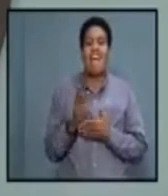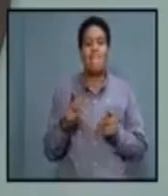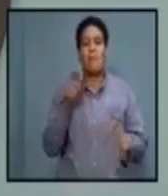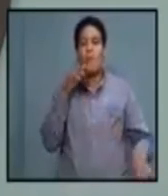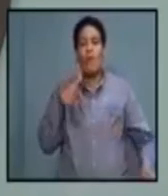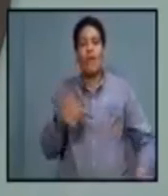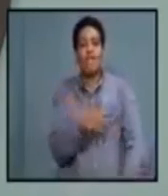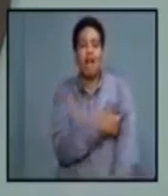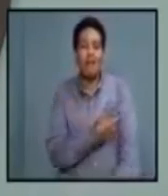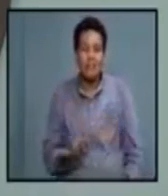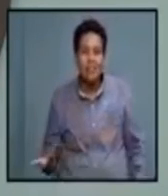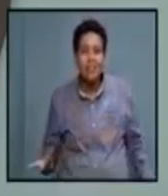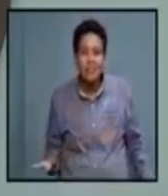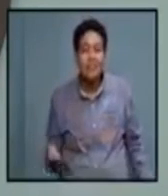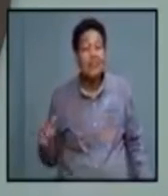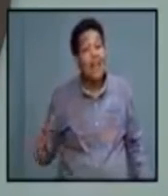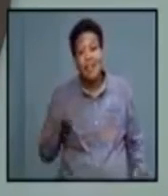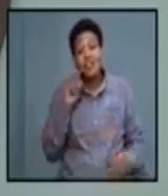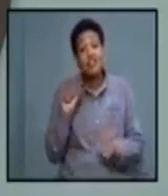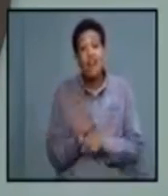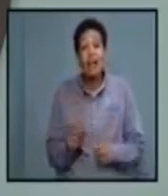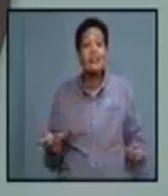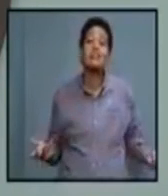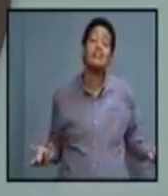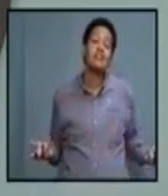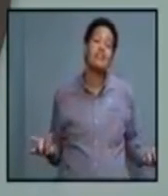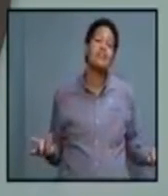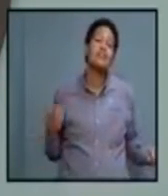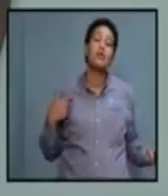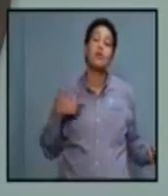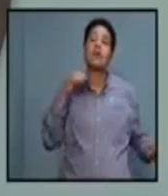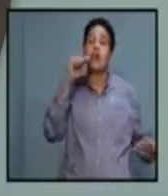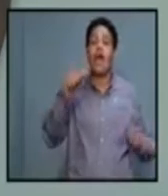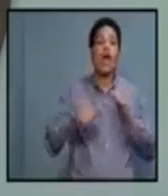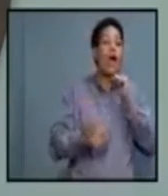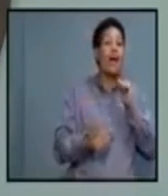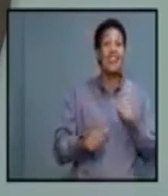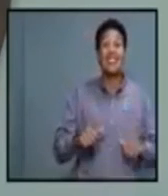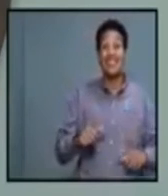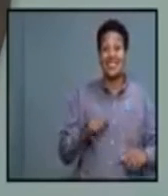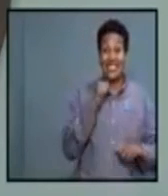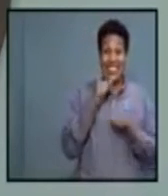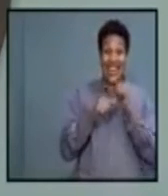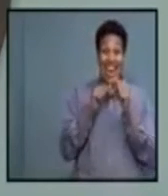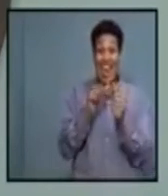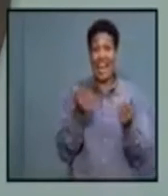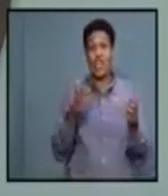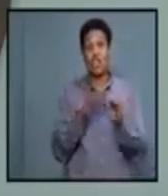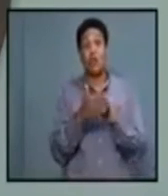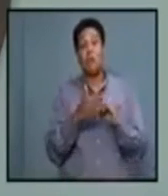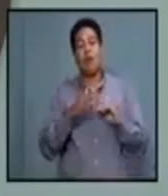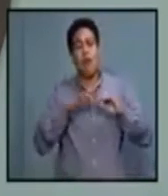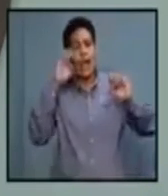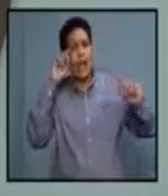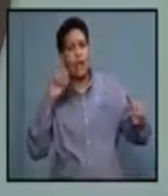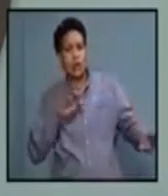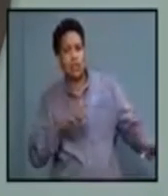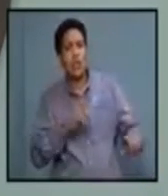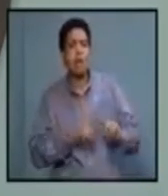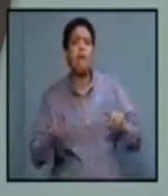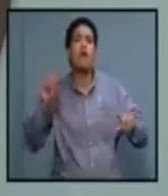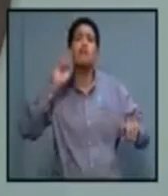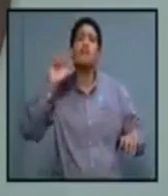so that's the reality. So we are not depriving any Jamaican of education, but there is